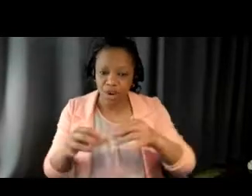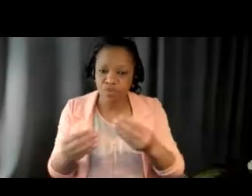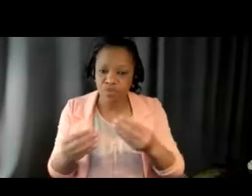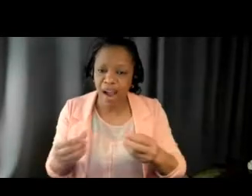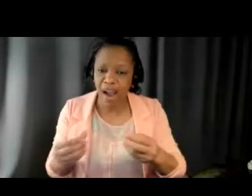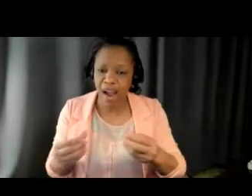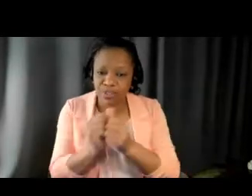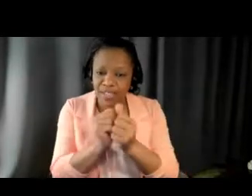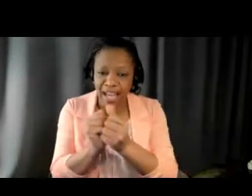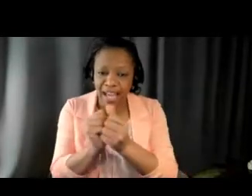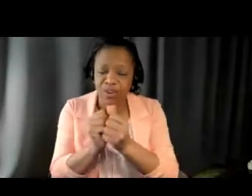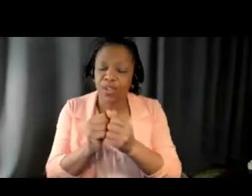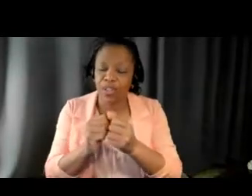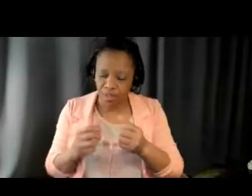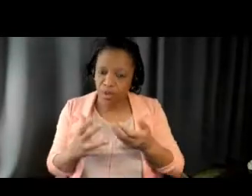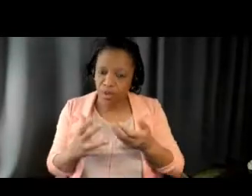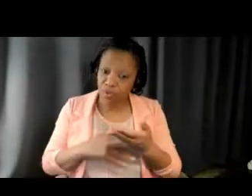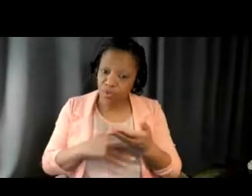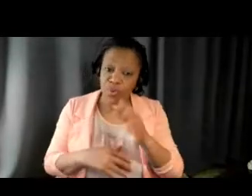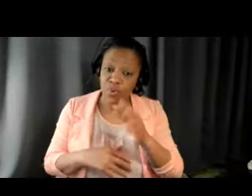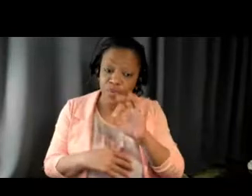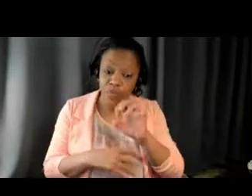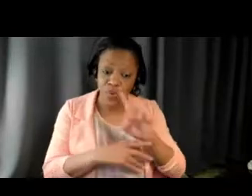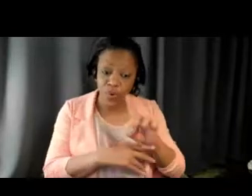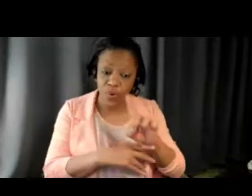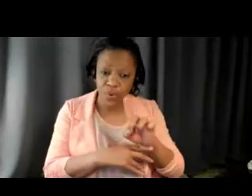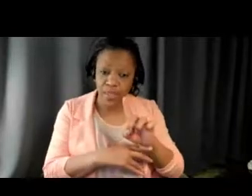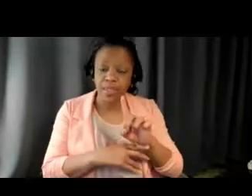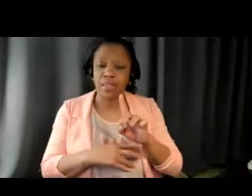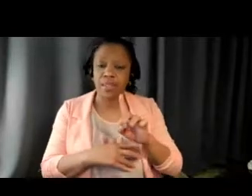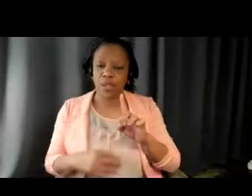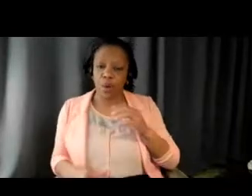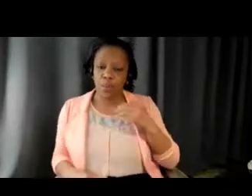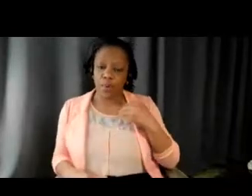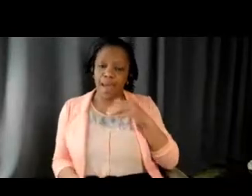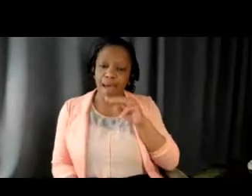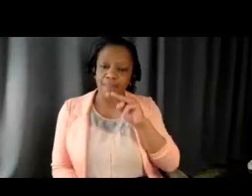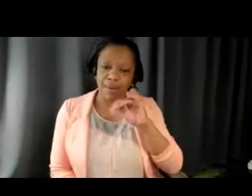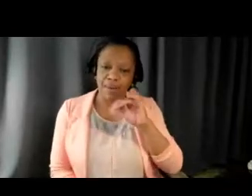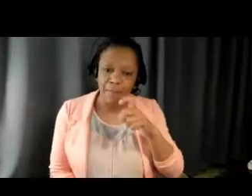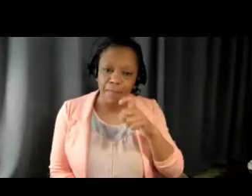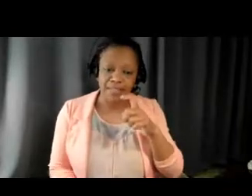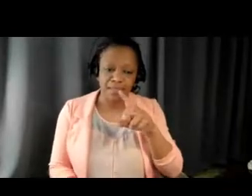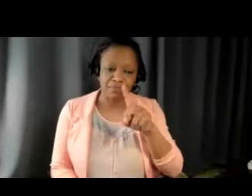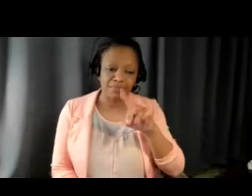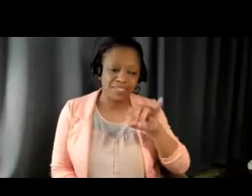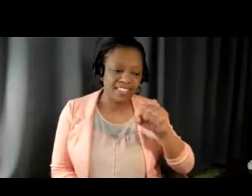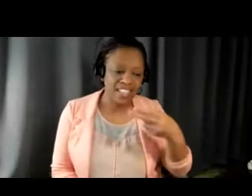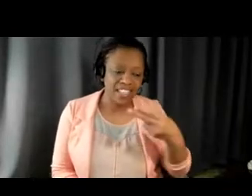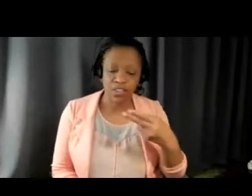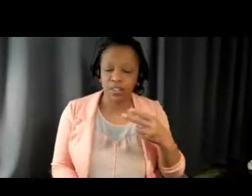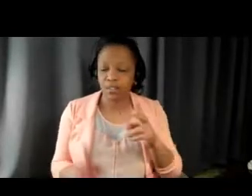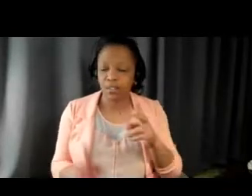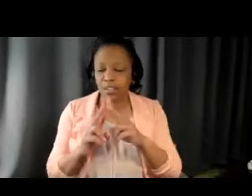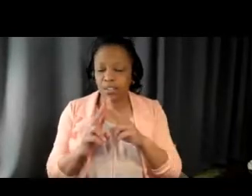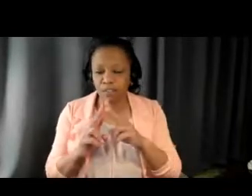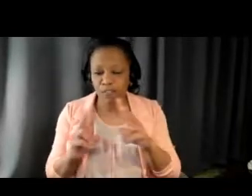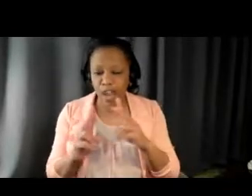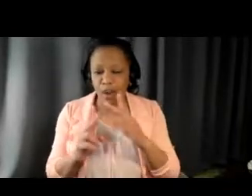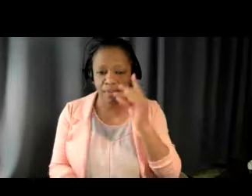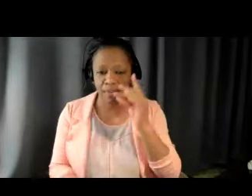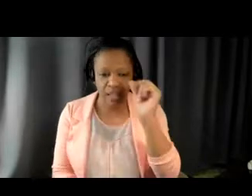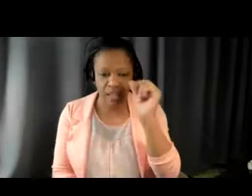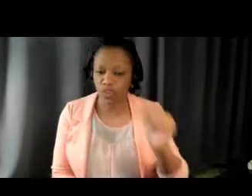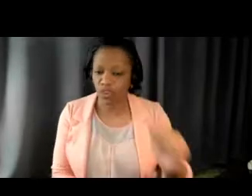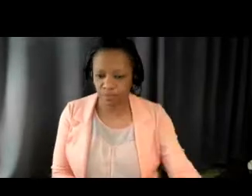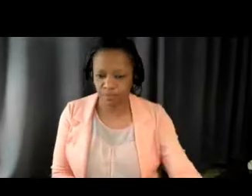a mixed dish that's very flavorful. Very flavorful. So the moment of truth now is we're going to try and flip this